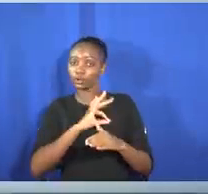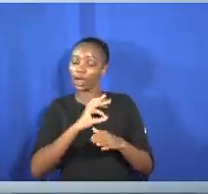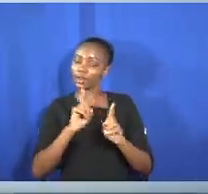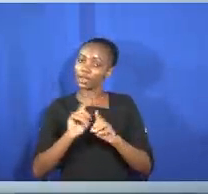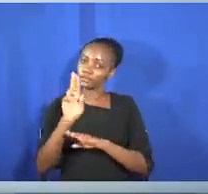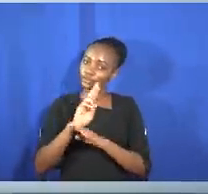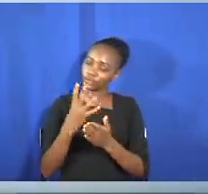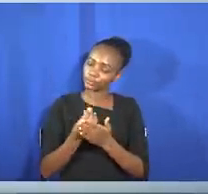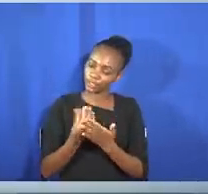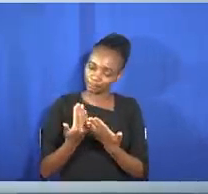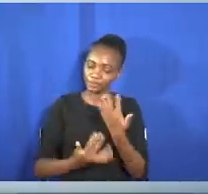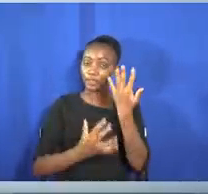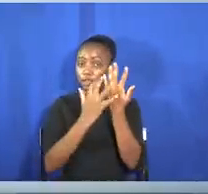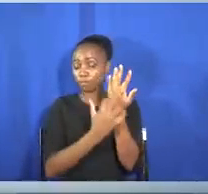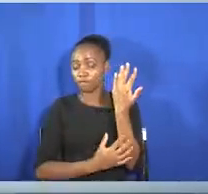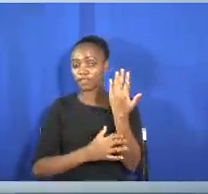earn and spend.